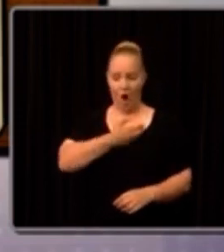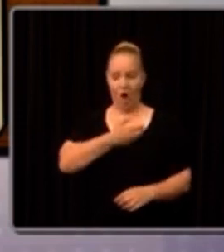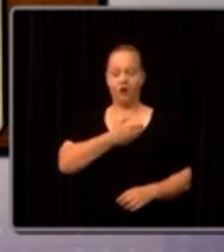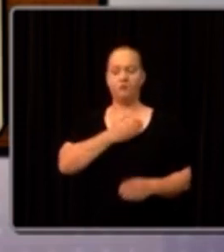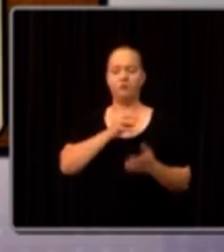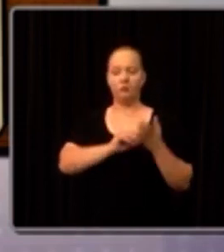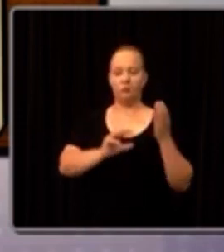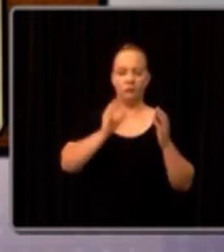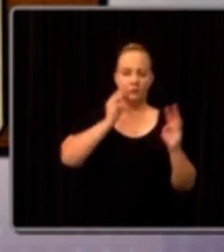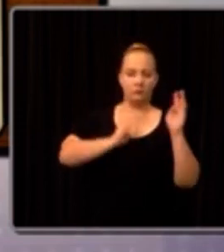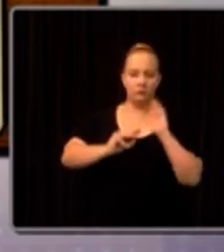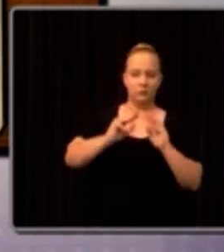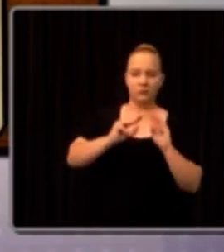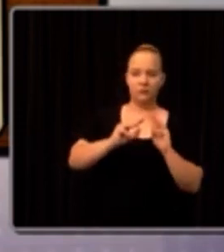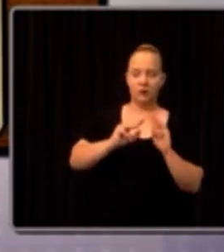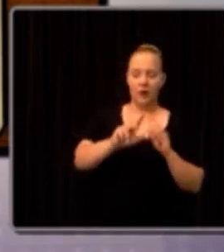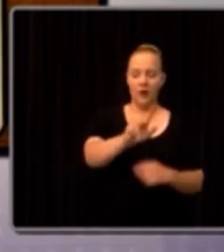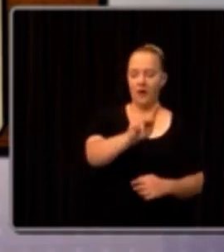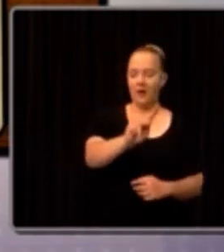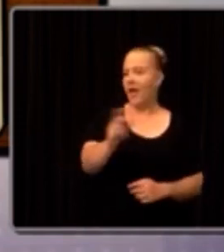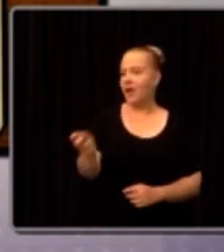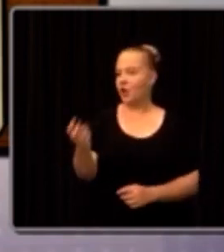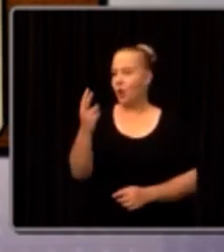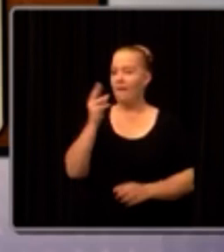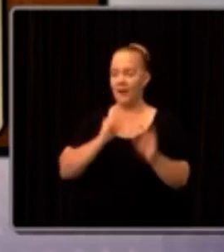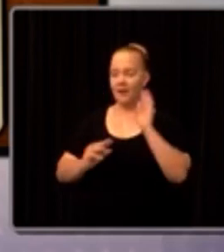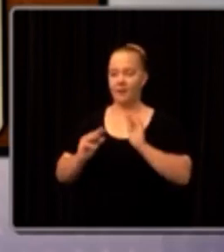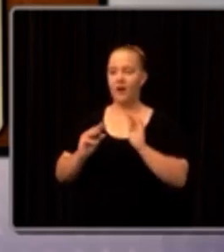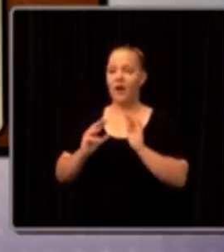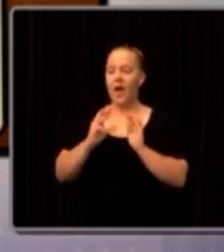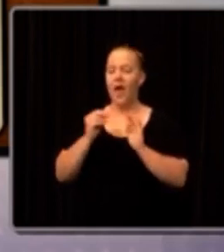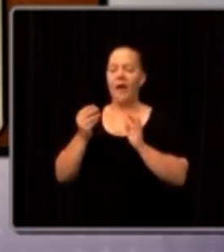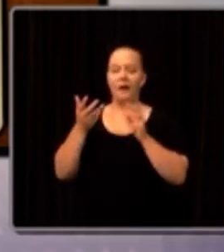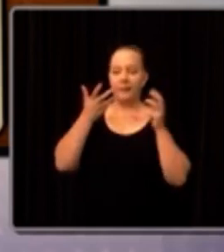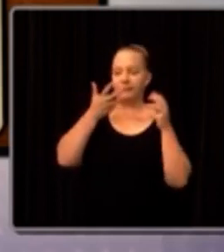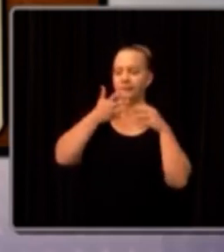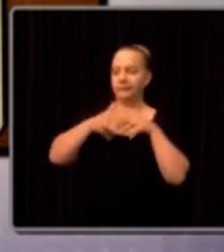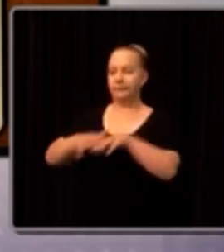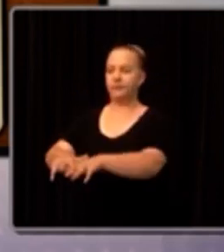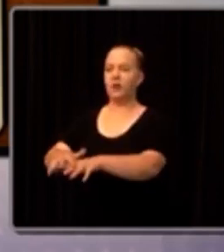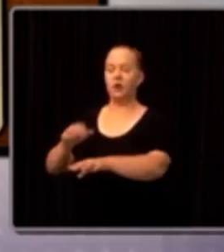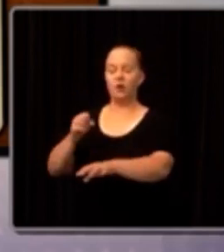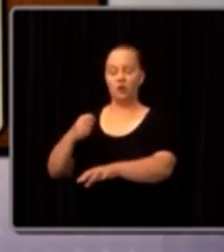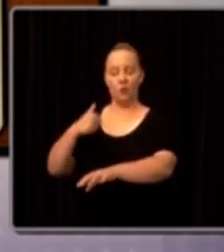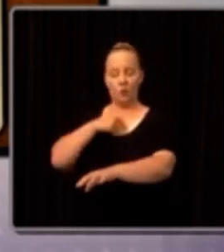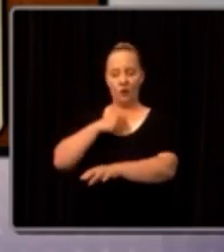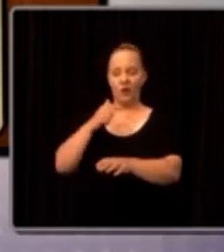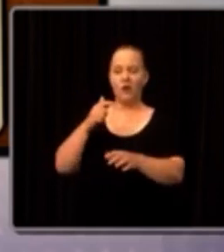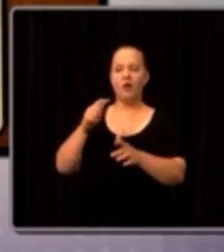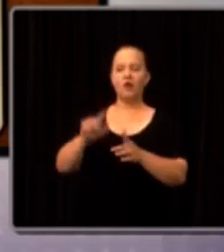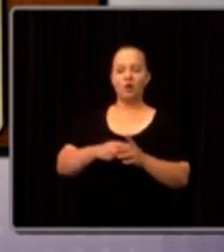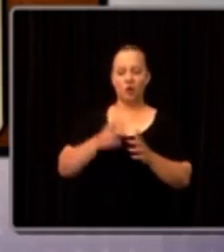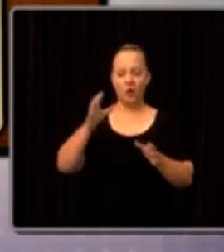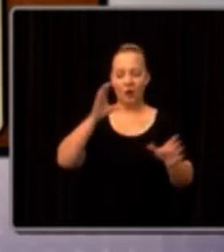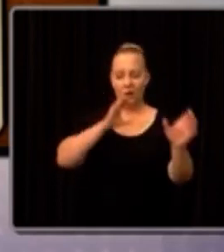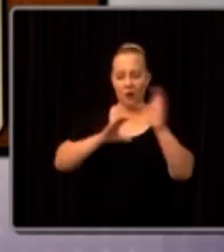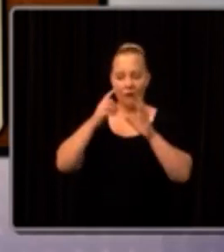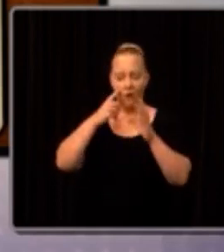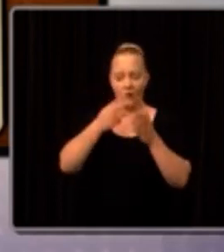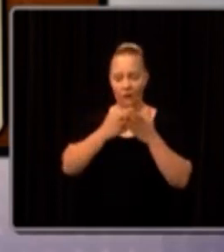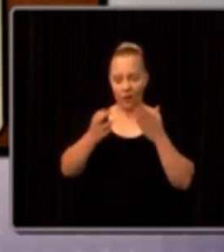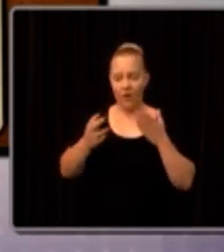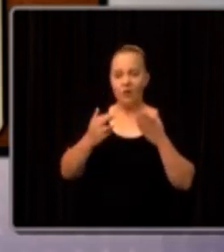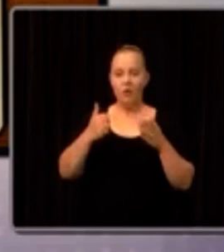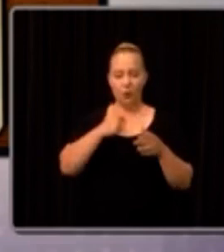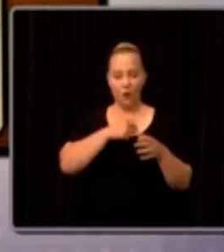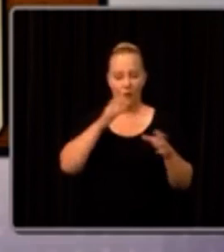students experience a K-12 experience and that it's cohesive. And so when we started looking for resources, we were looking